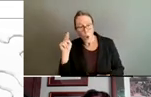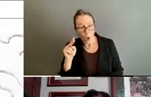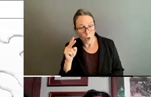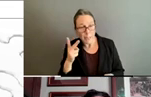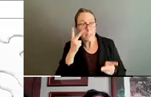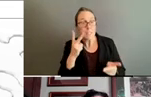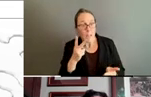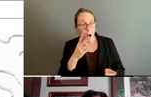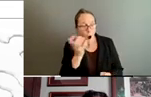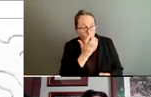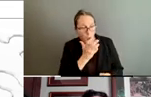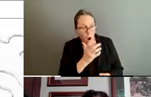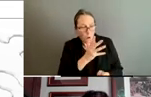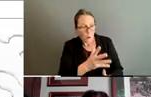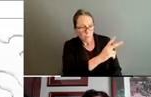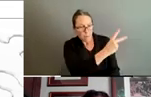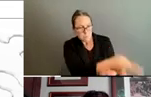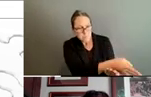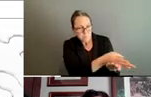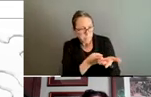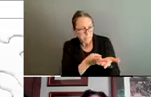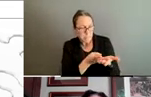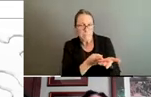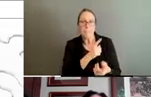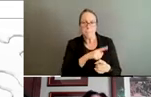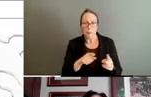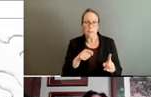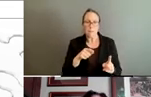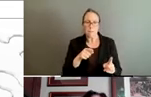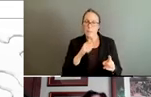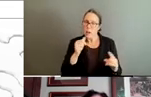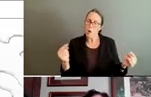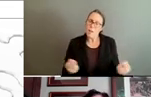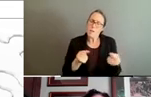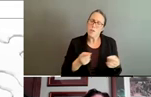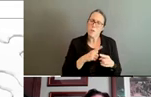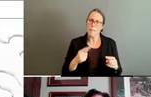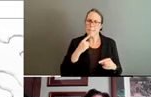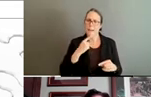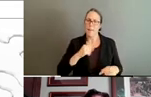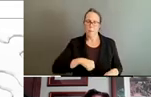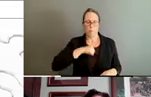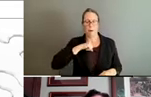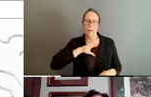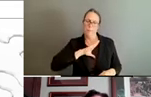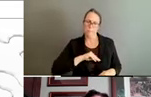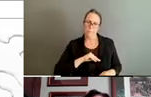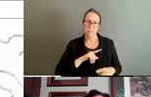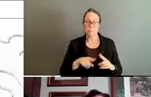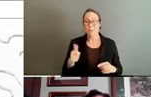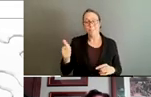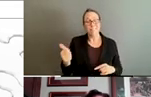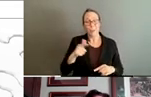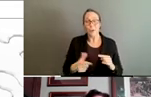injured, other than, as she says, her pride was extremely hurt, but she couldn't get up.